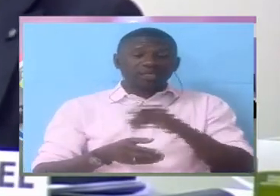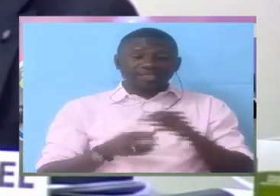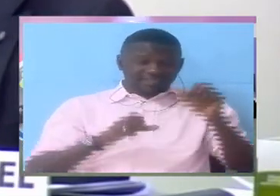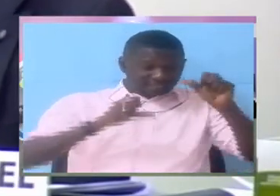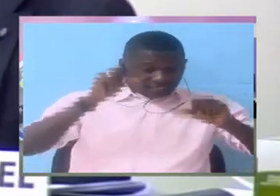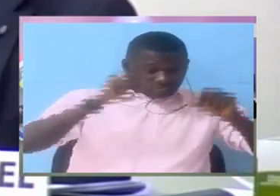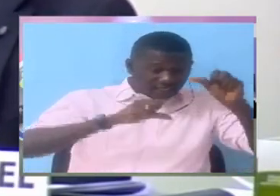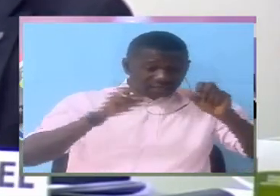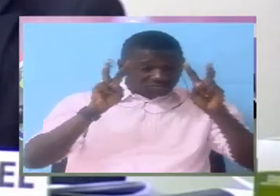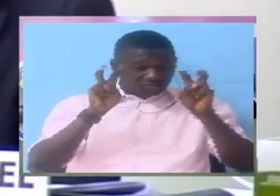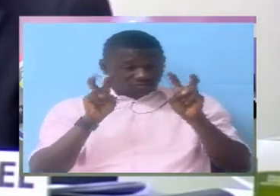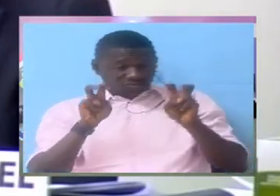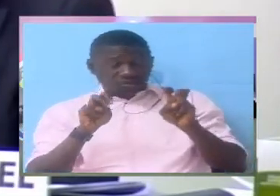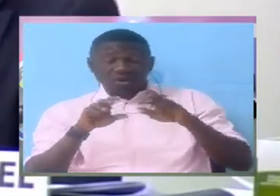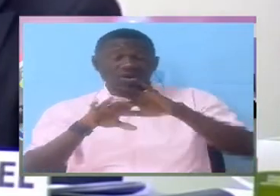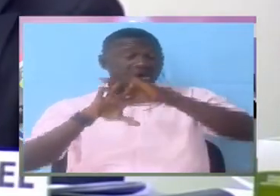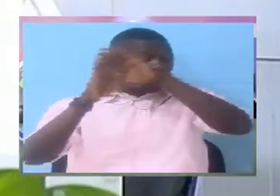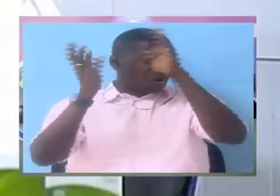your department,